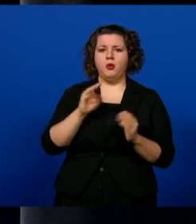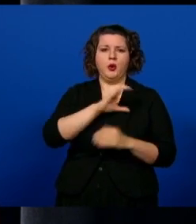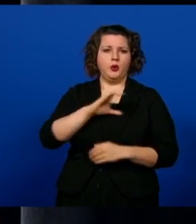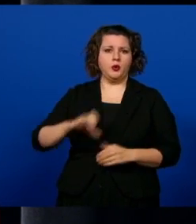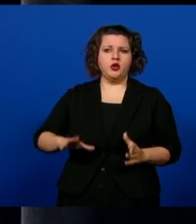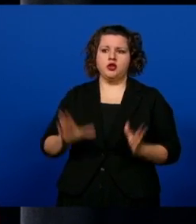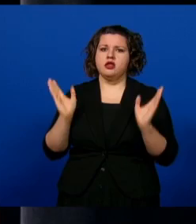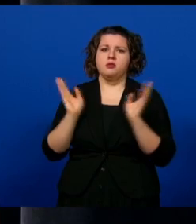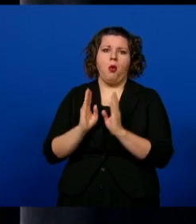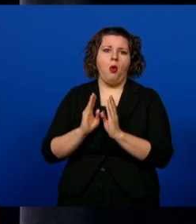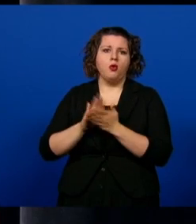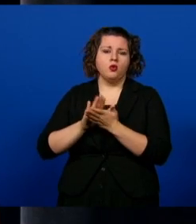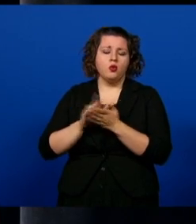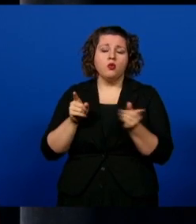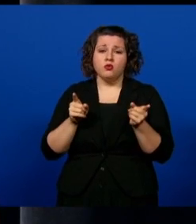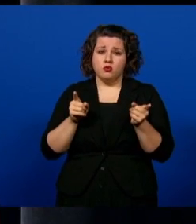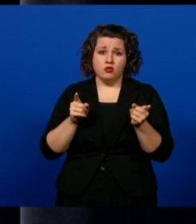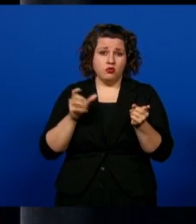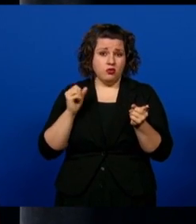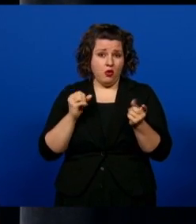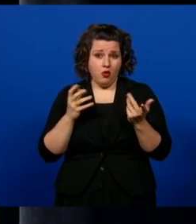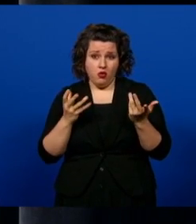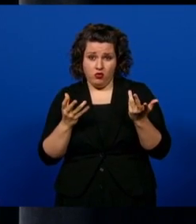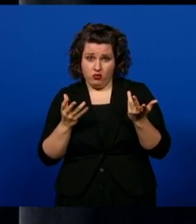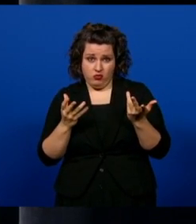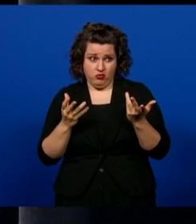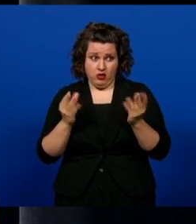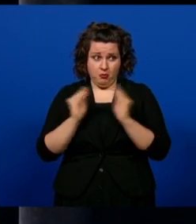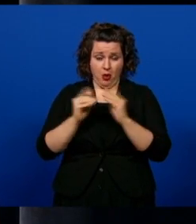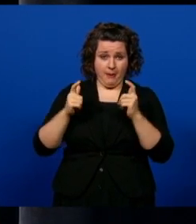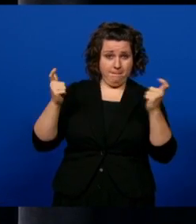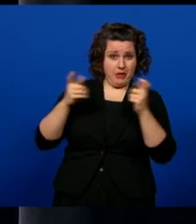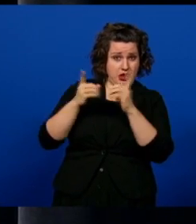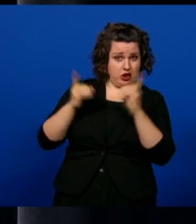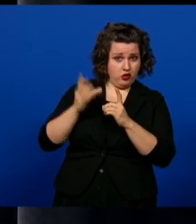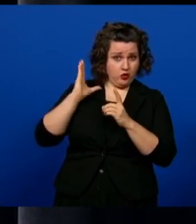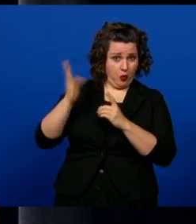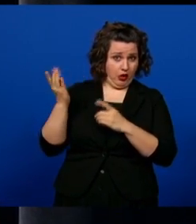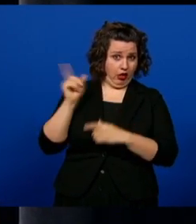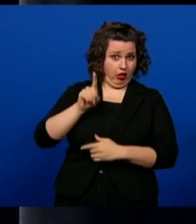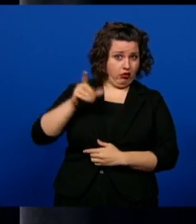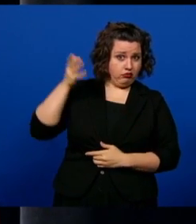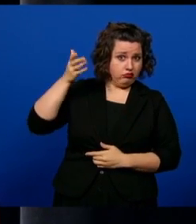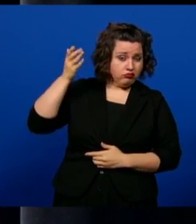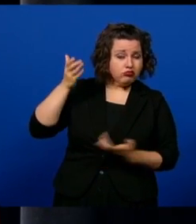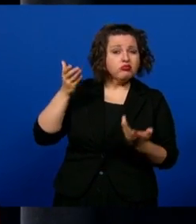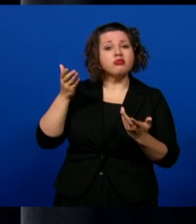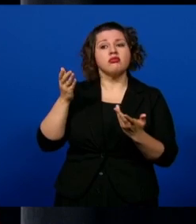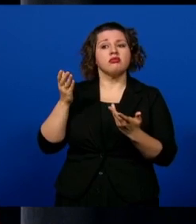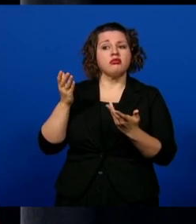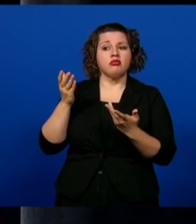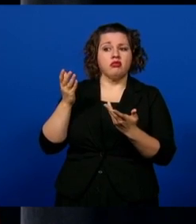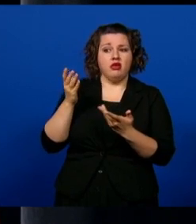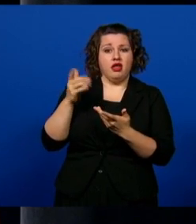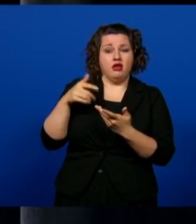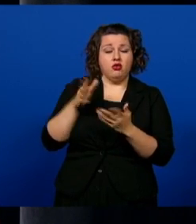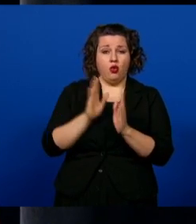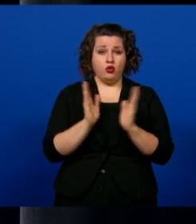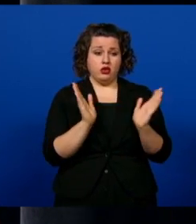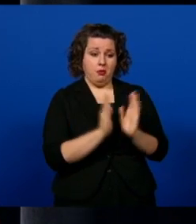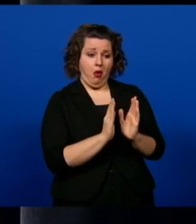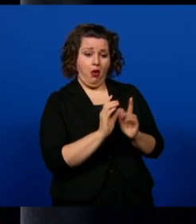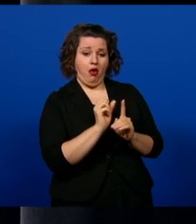school. Are we going to be hearing from some of the bigger districts, and are conditions at some of these smaller